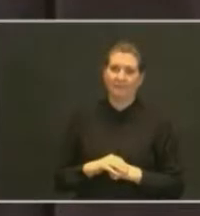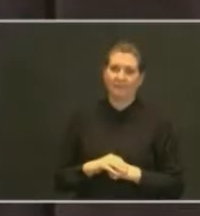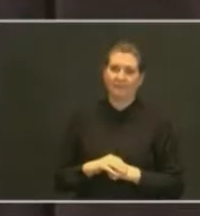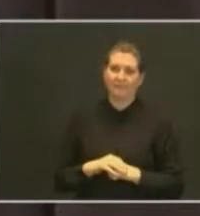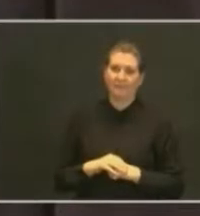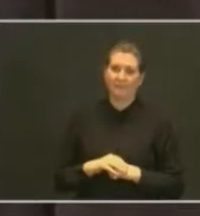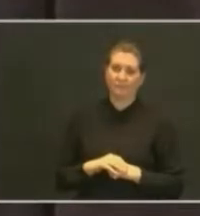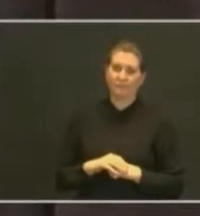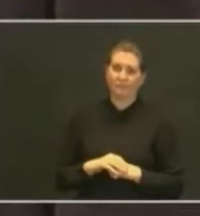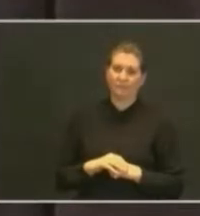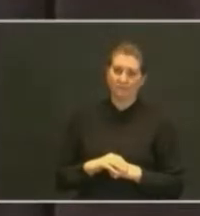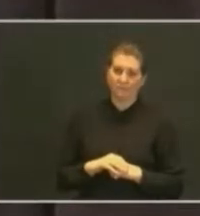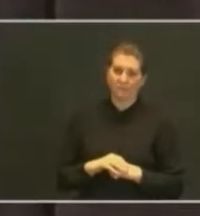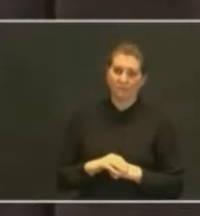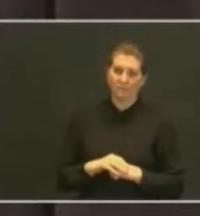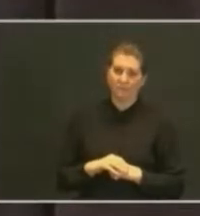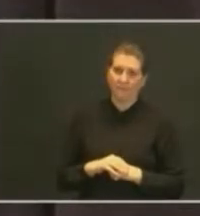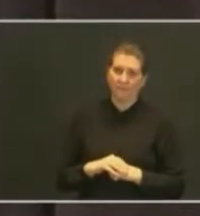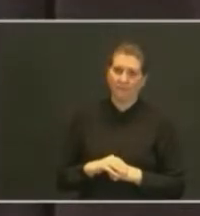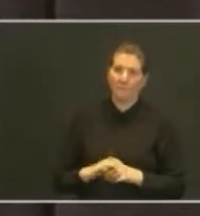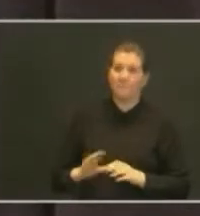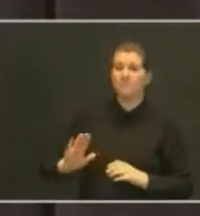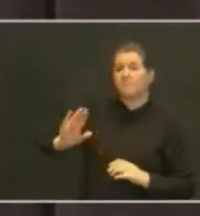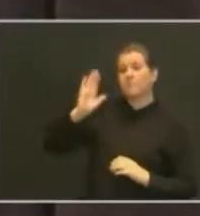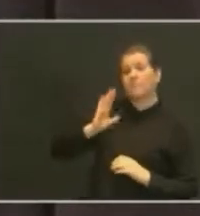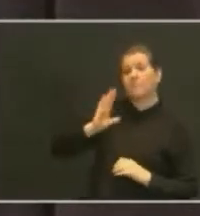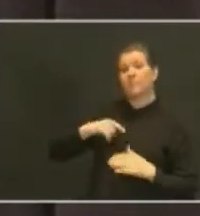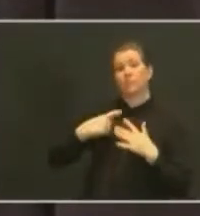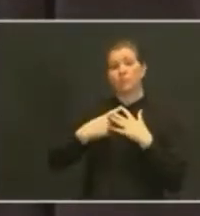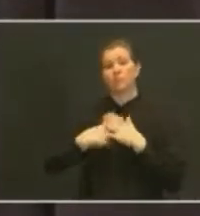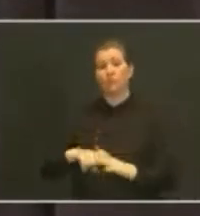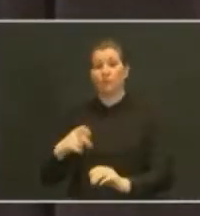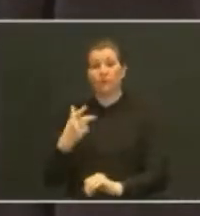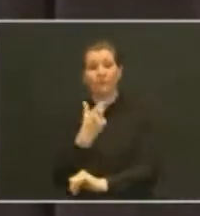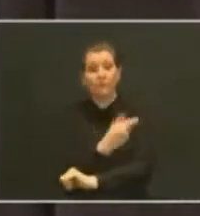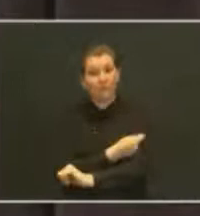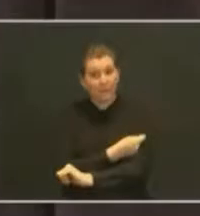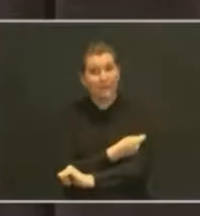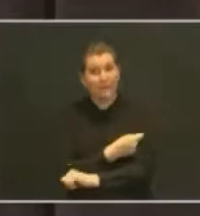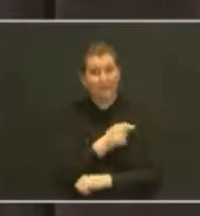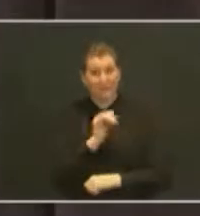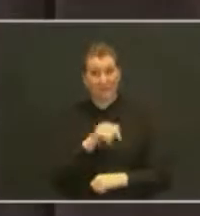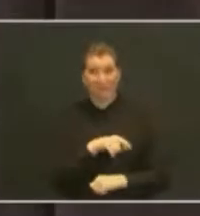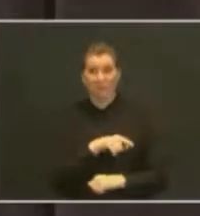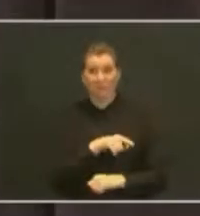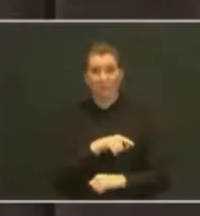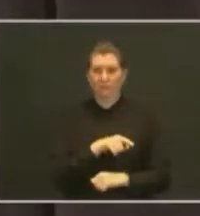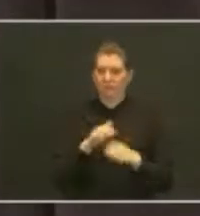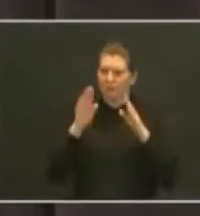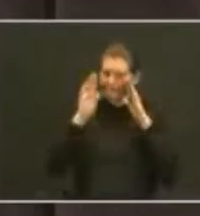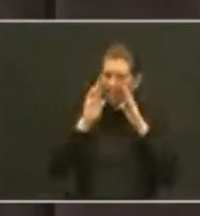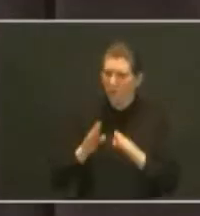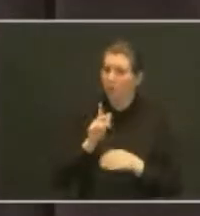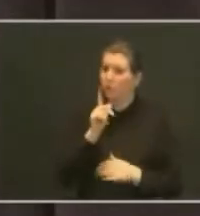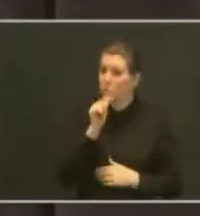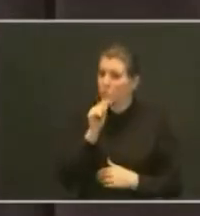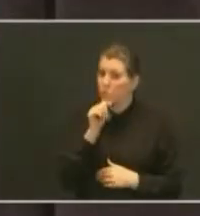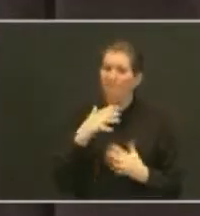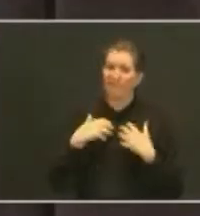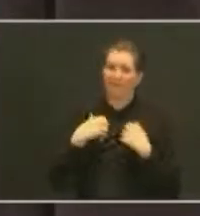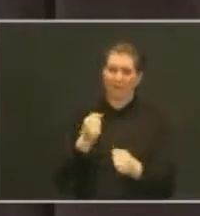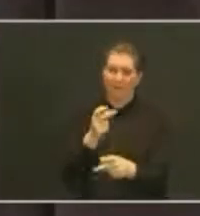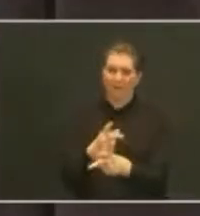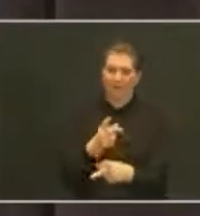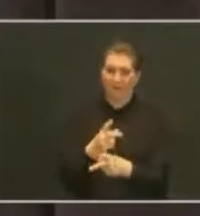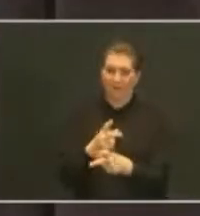The initial portion of our vaccination campaign was focused on healthcare workers, such as the